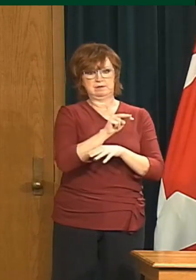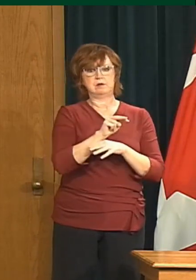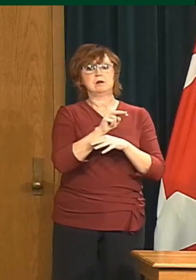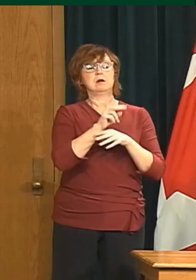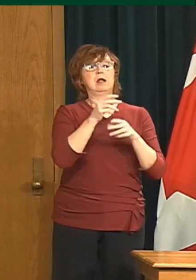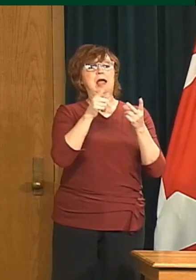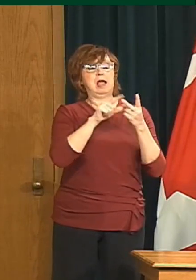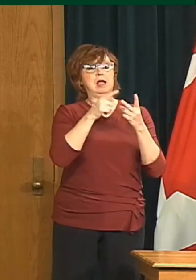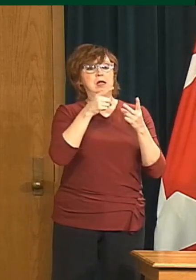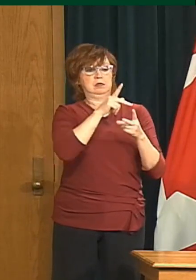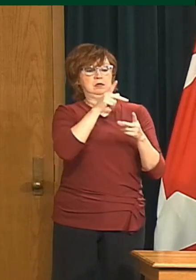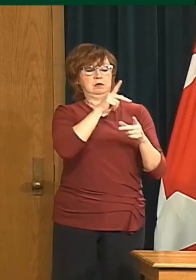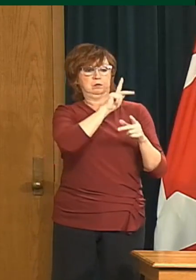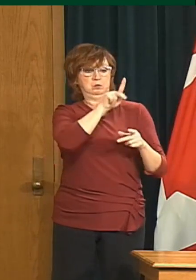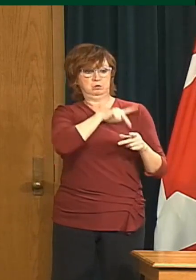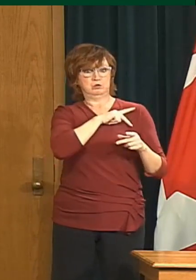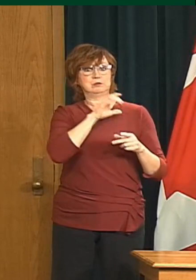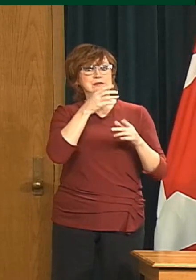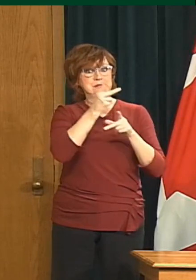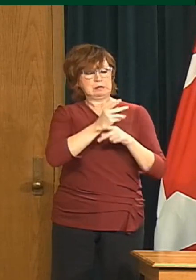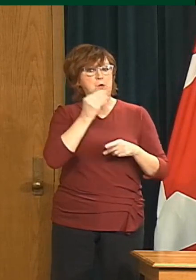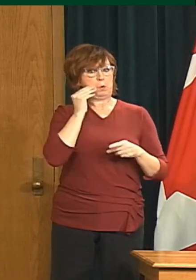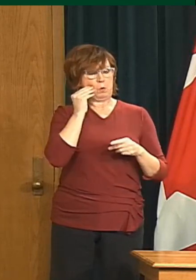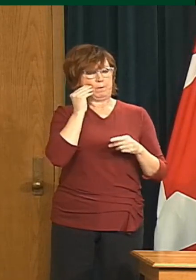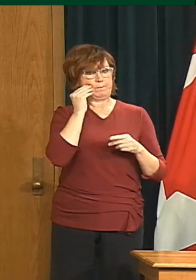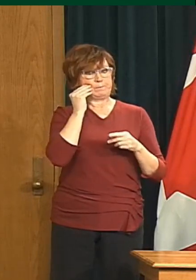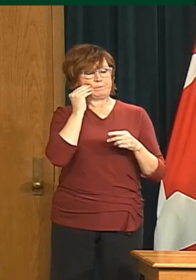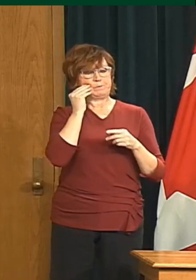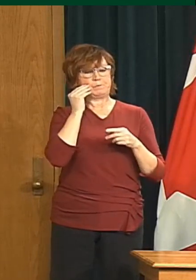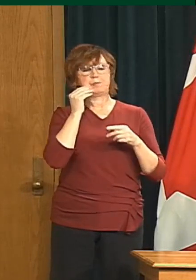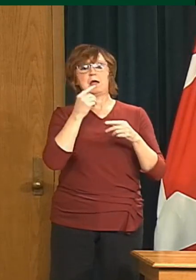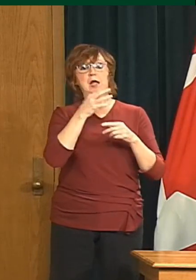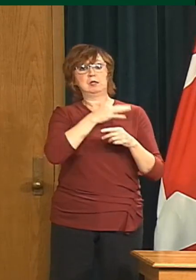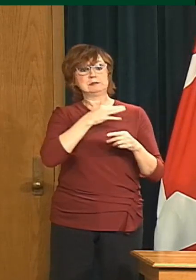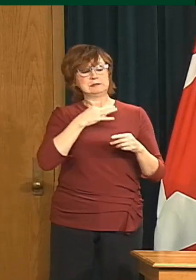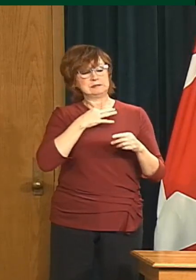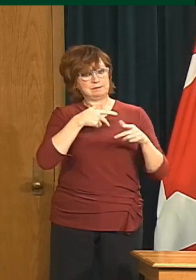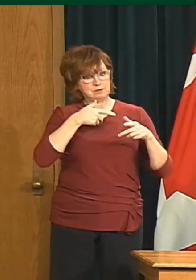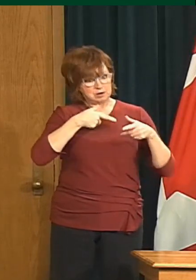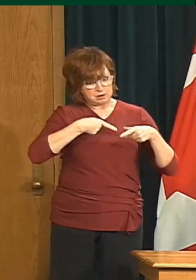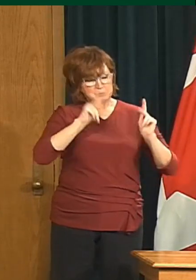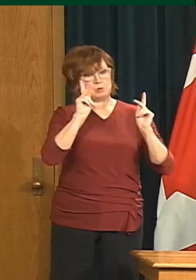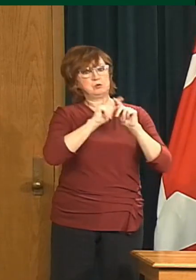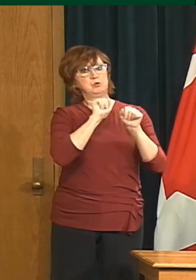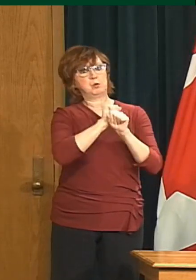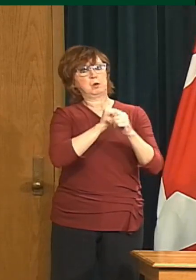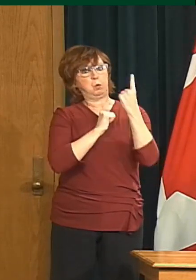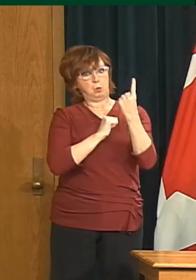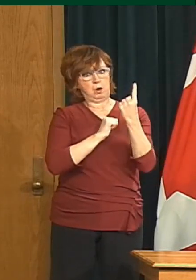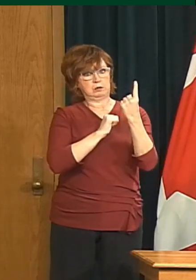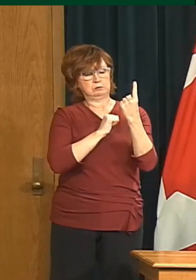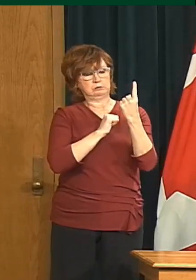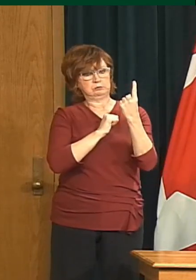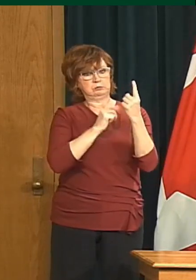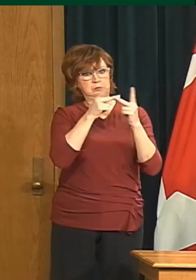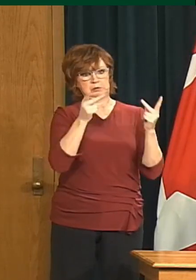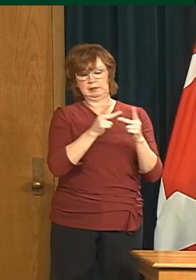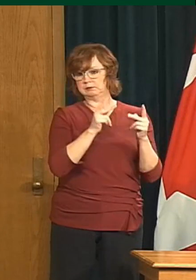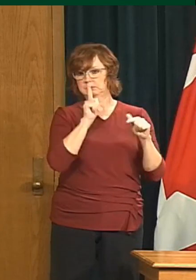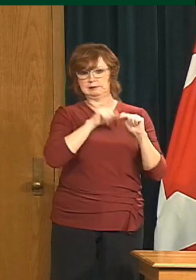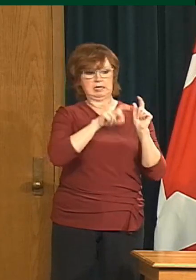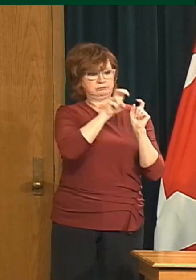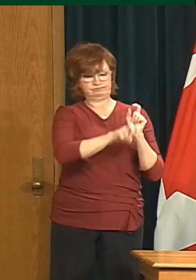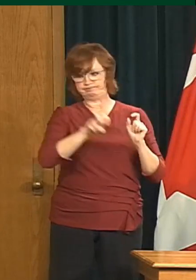This should further reduce the risks to our seniors in our seniors' care facilities. What we are doing